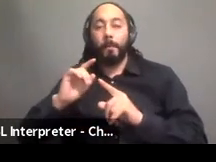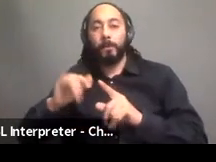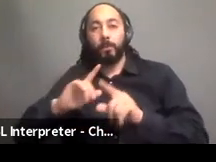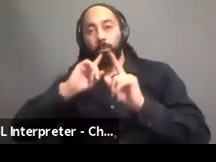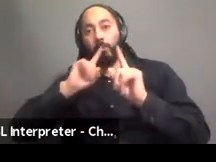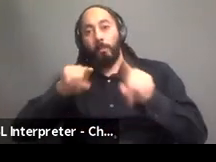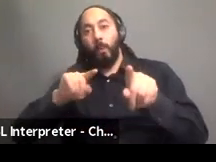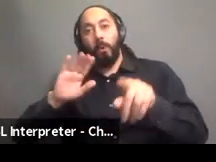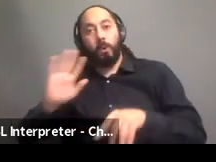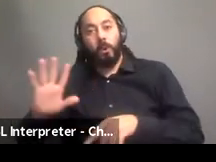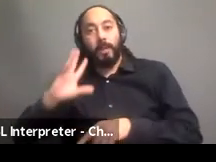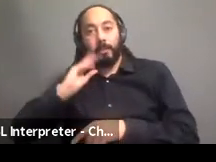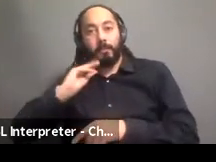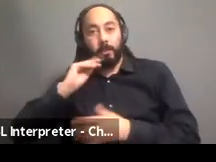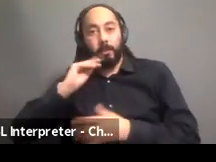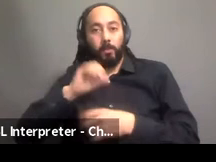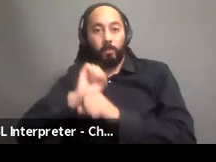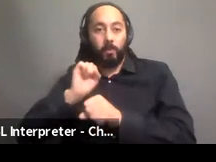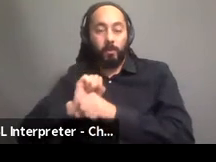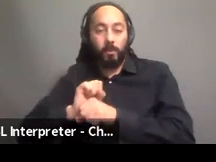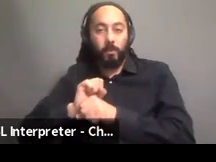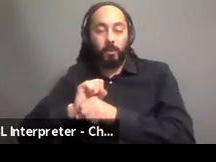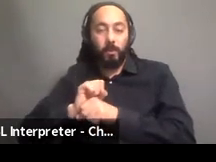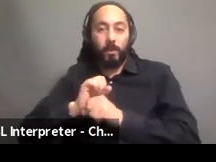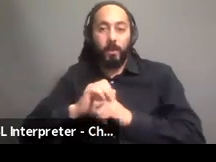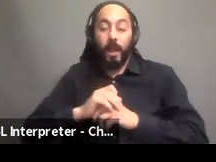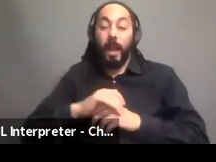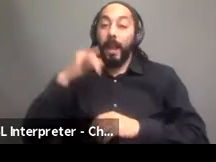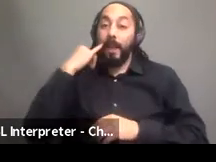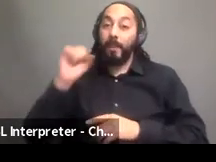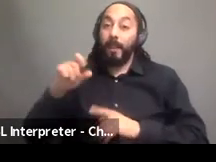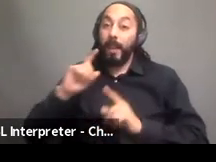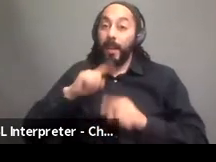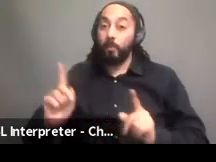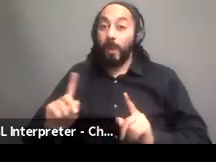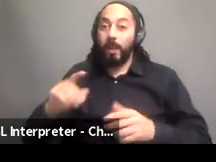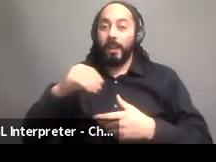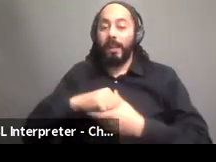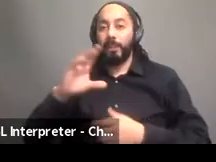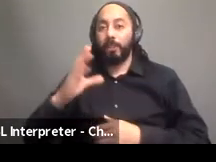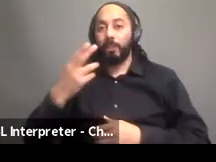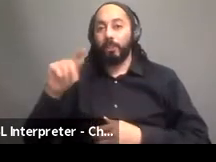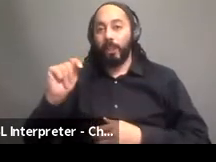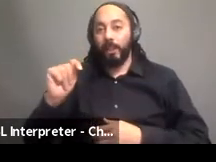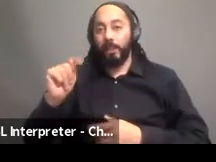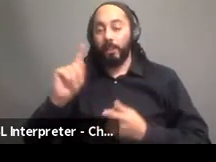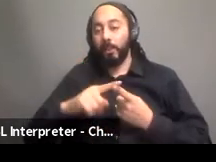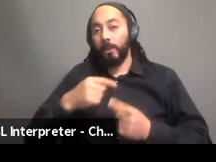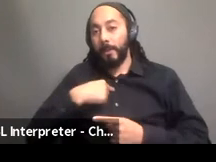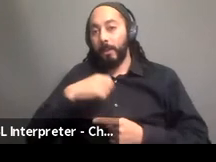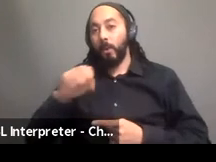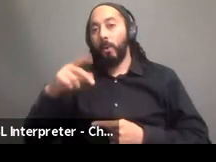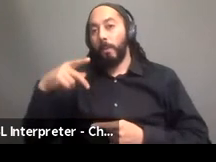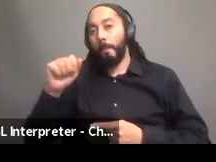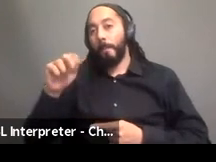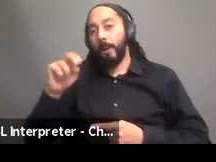she's experiencing at work? And if you could actually answer in the chat to myself or Parneet what